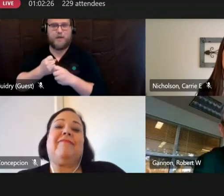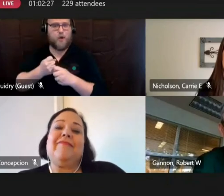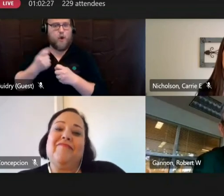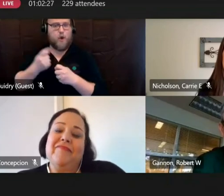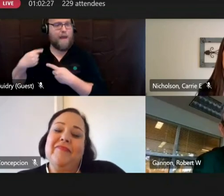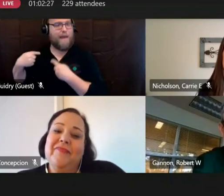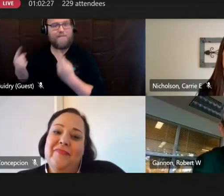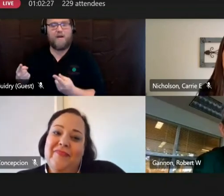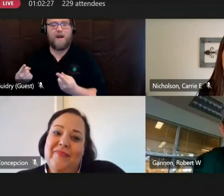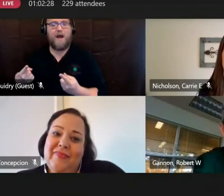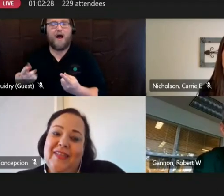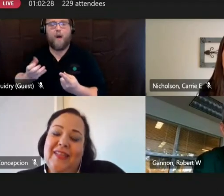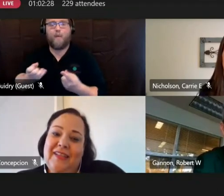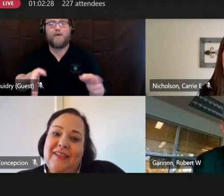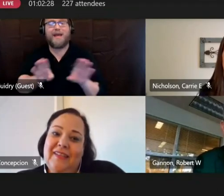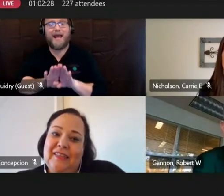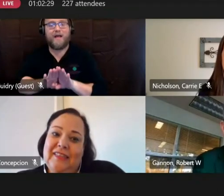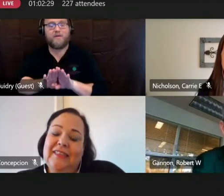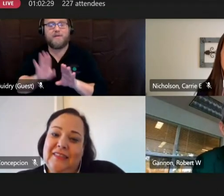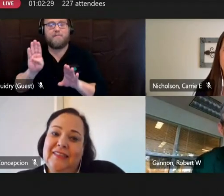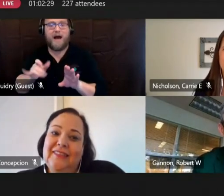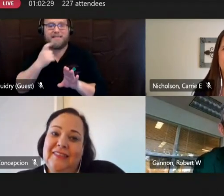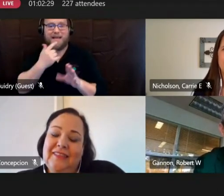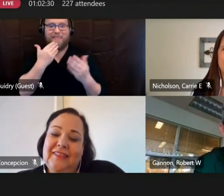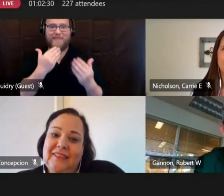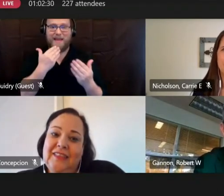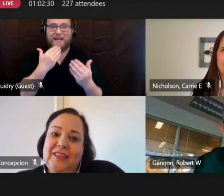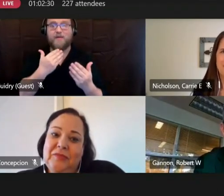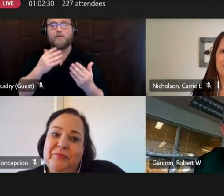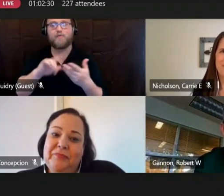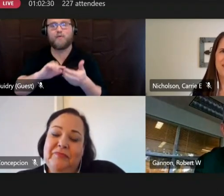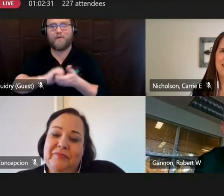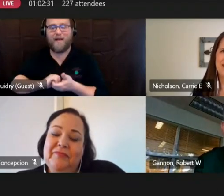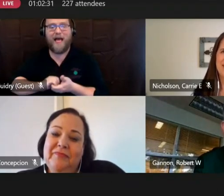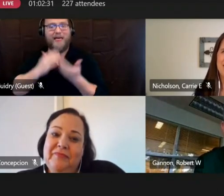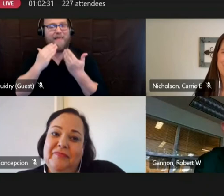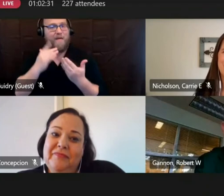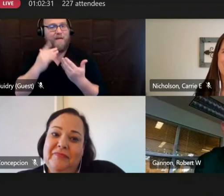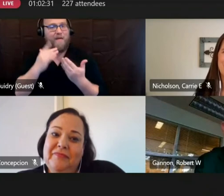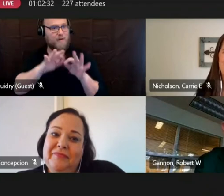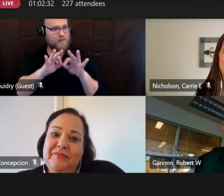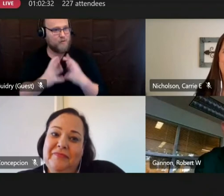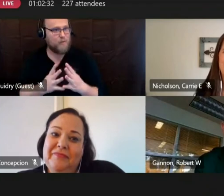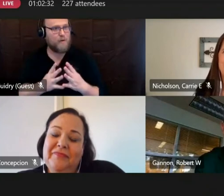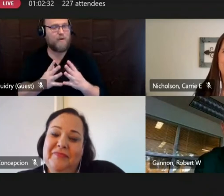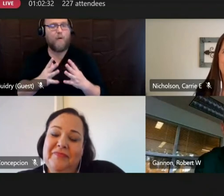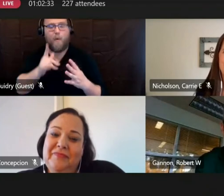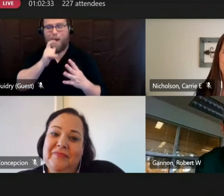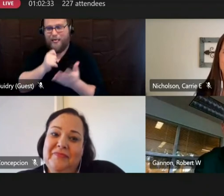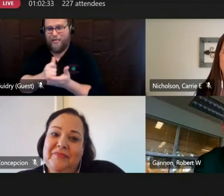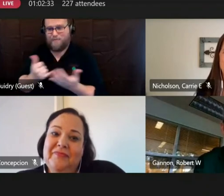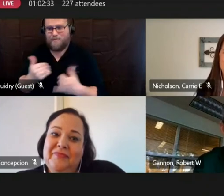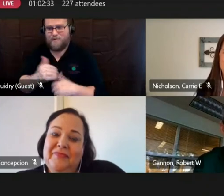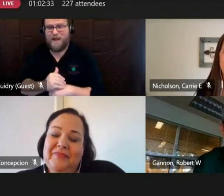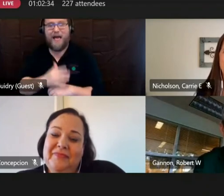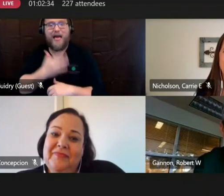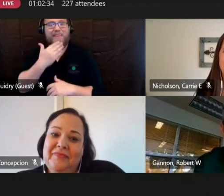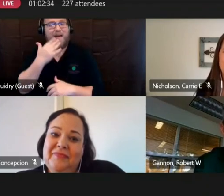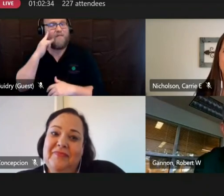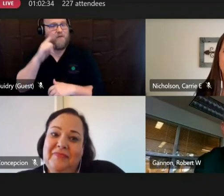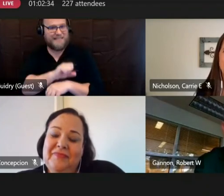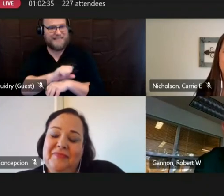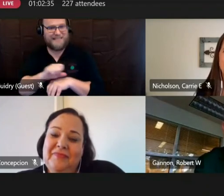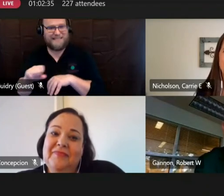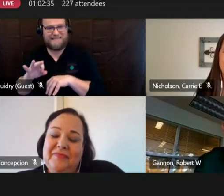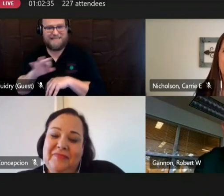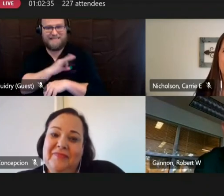thank you to my colleagues. Thank you to our interpreter who helped so much tonight. Thank you to all the staff behind the scenes that pulled off this production. And